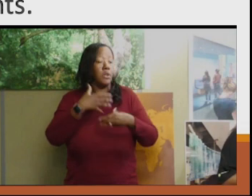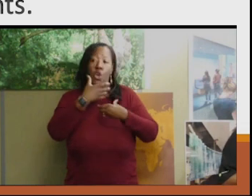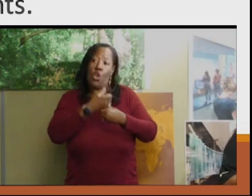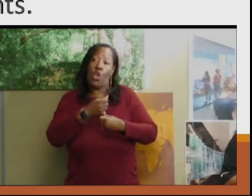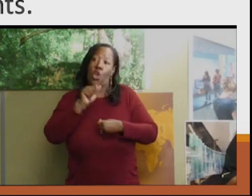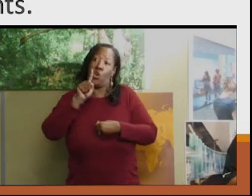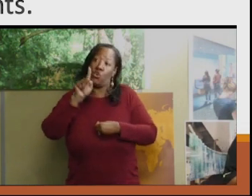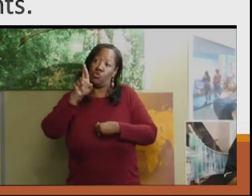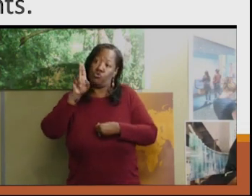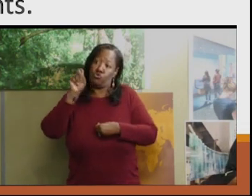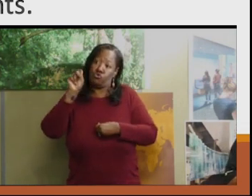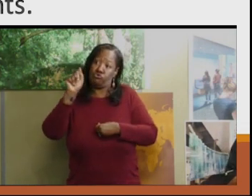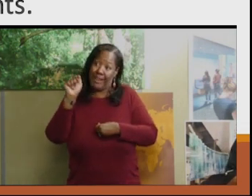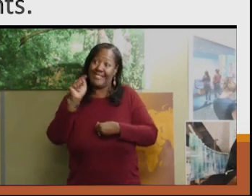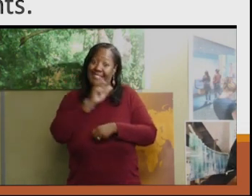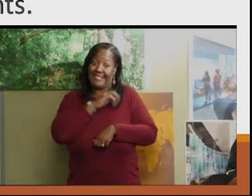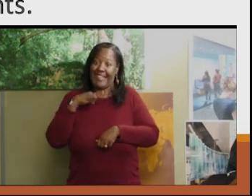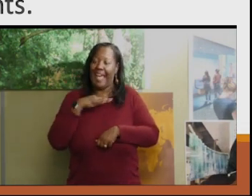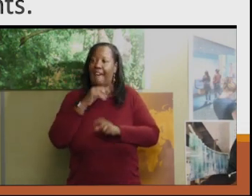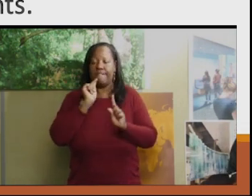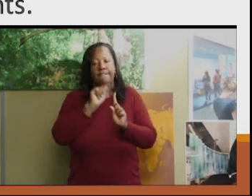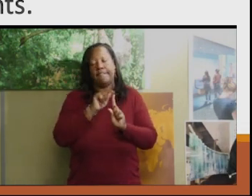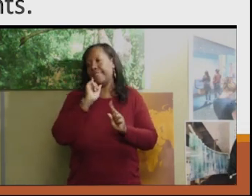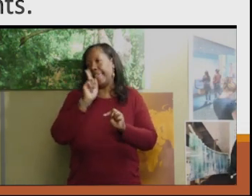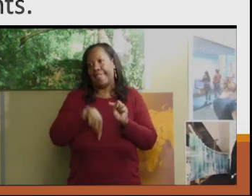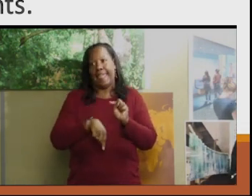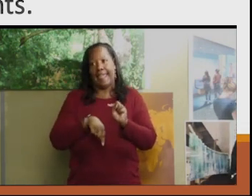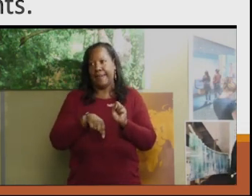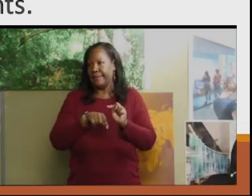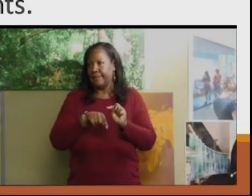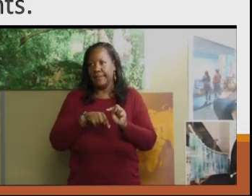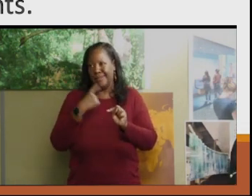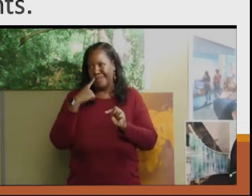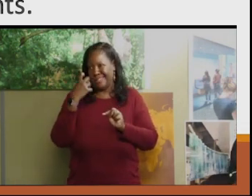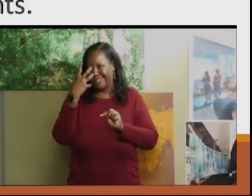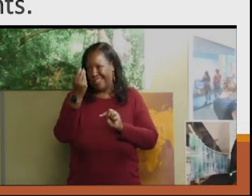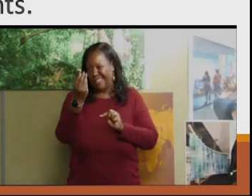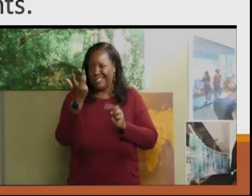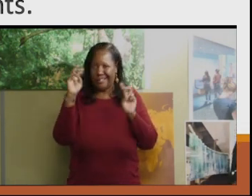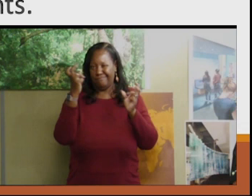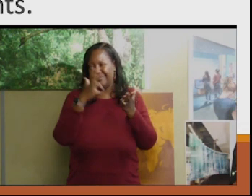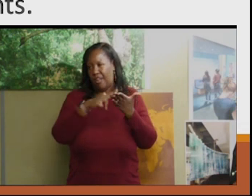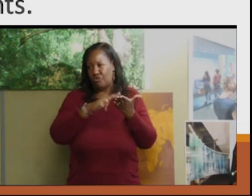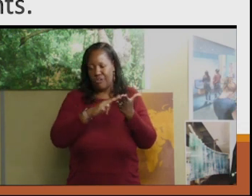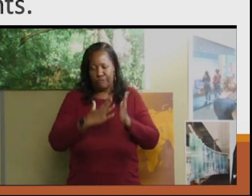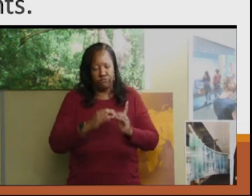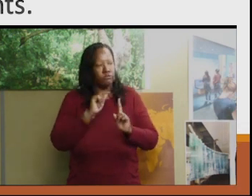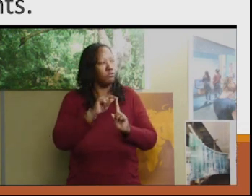trusts, they cannot post directly to a federal award. So our